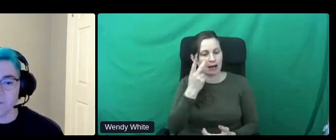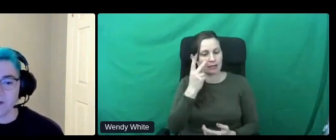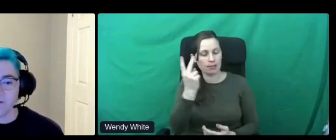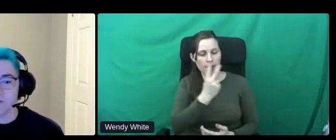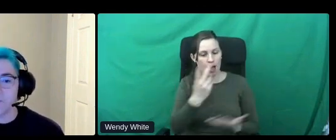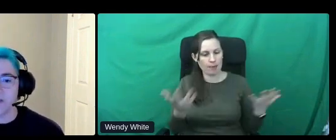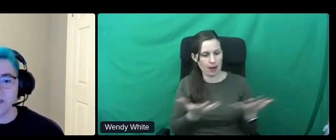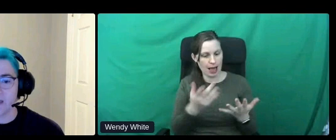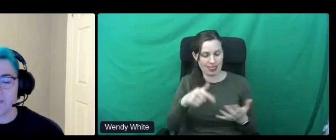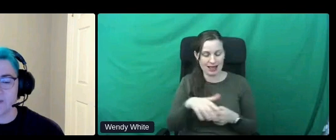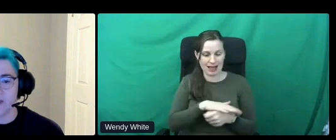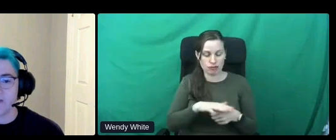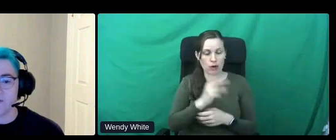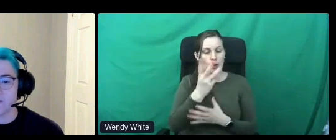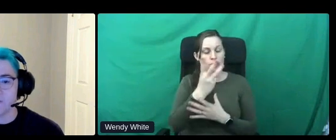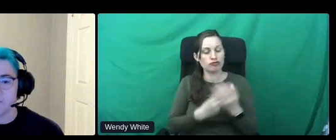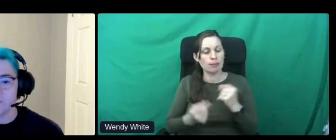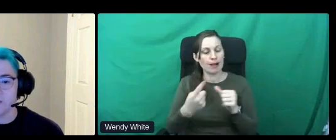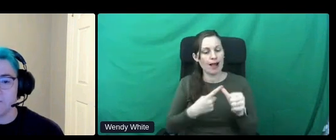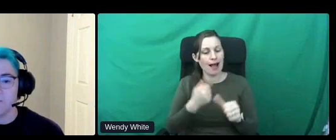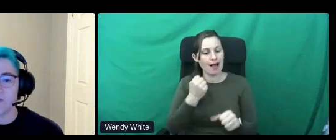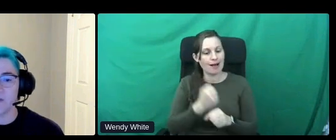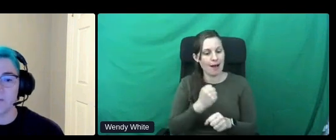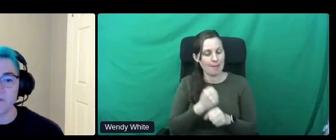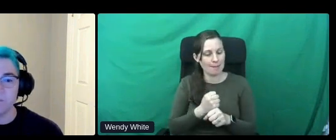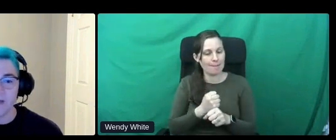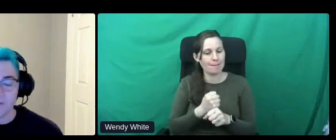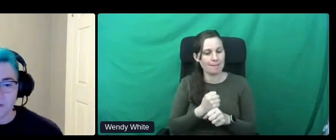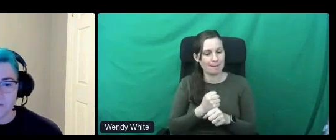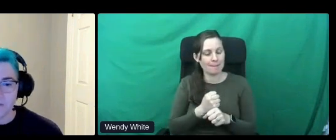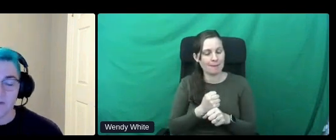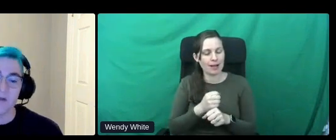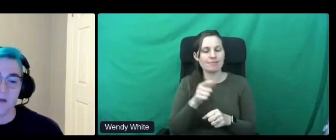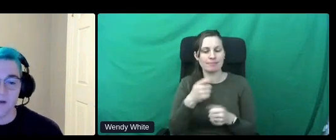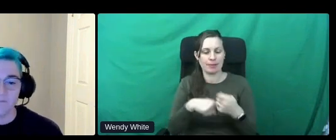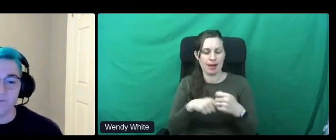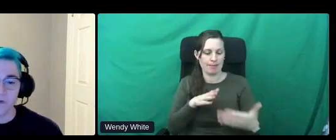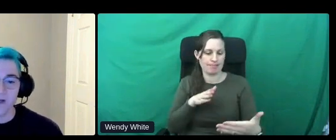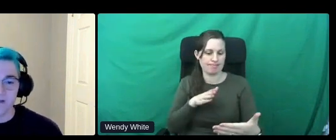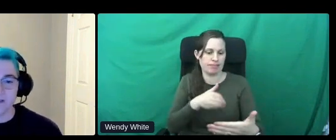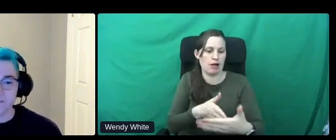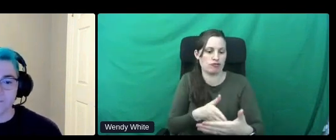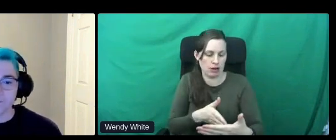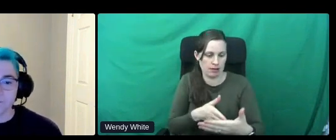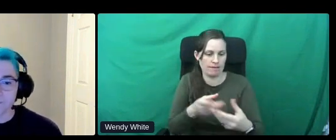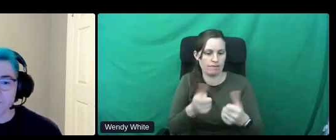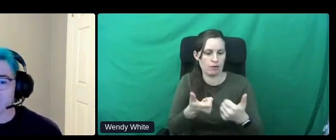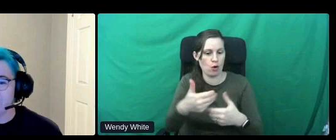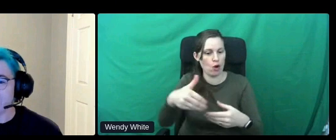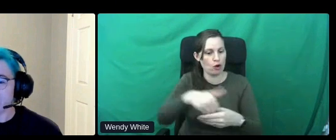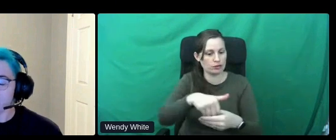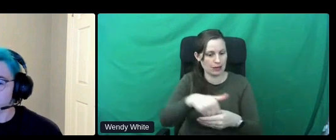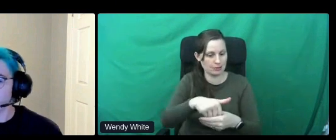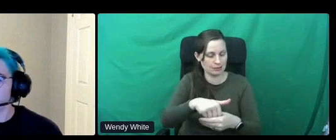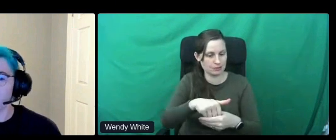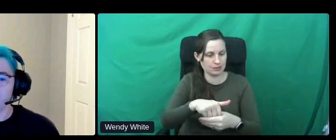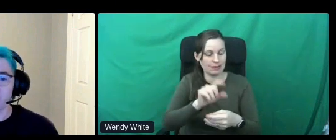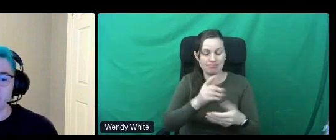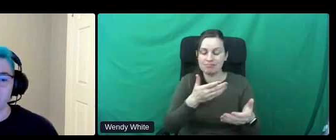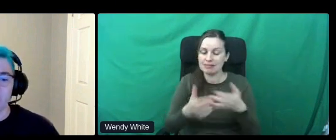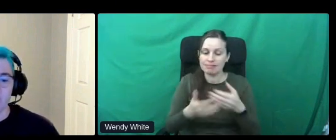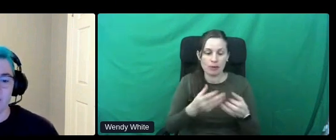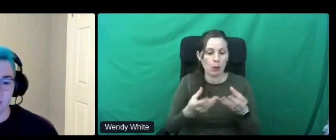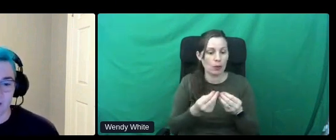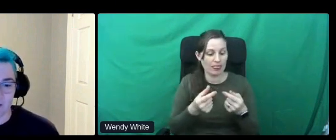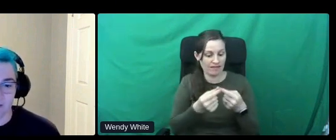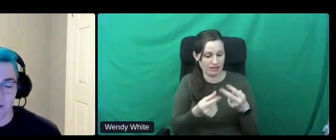area where AAA games tend to reach the most barriers for content. Even with all the features